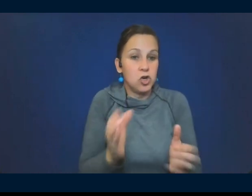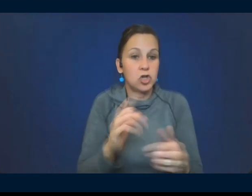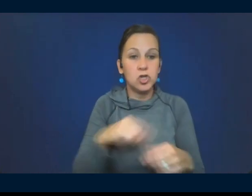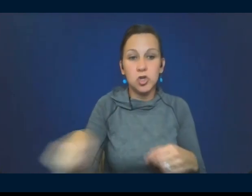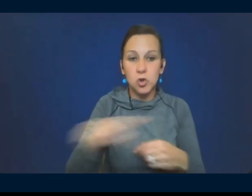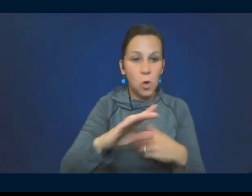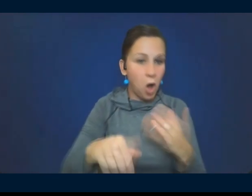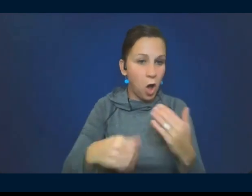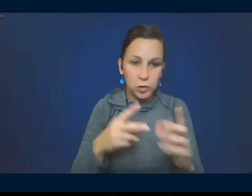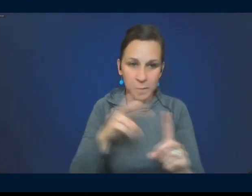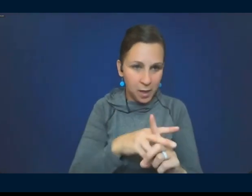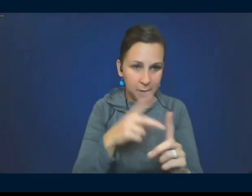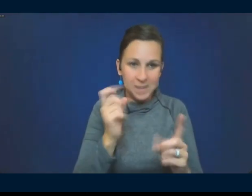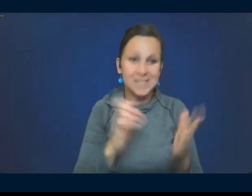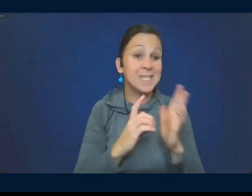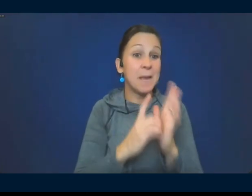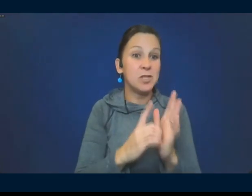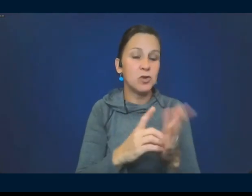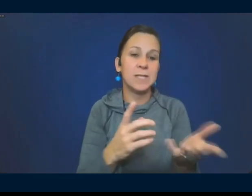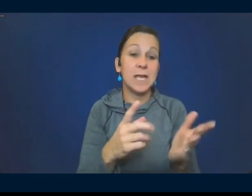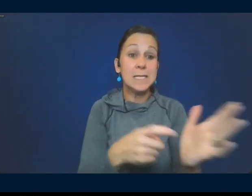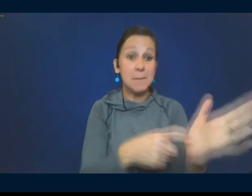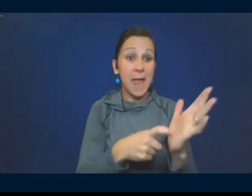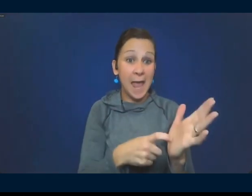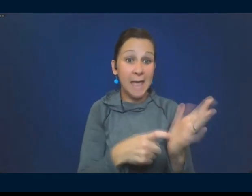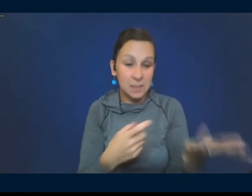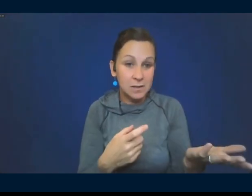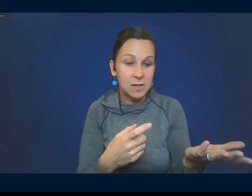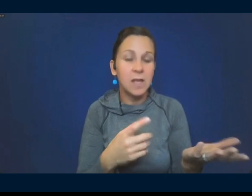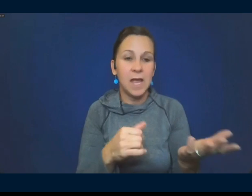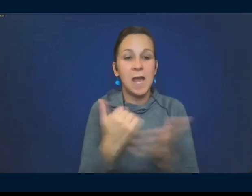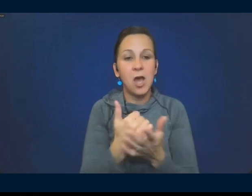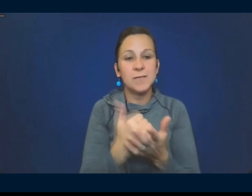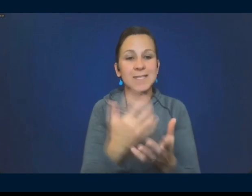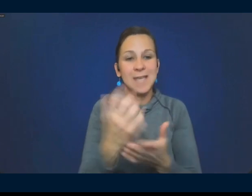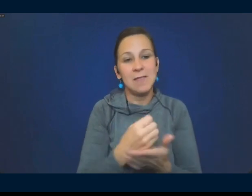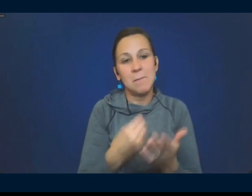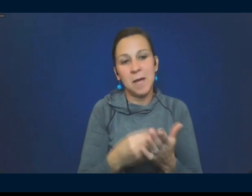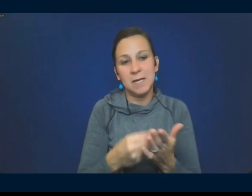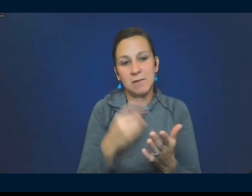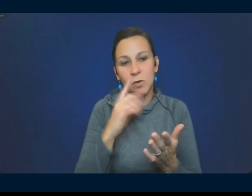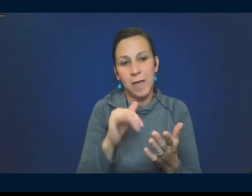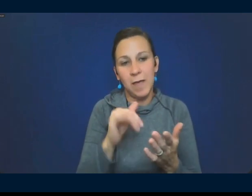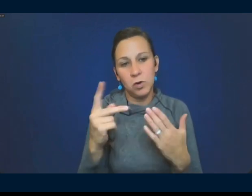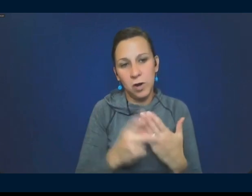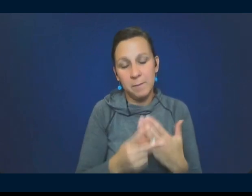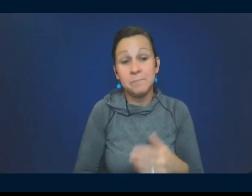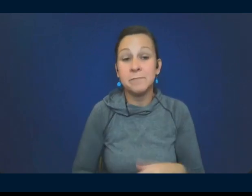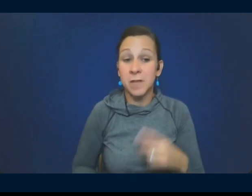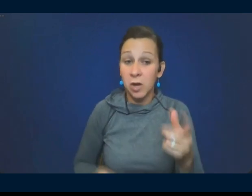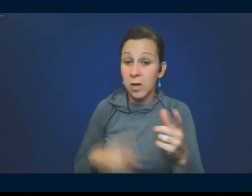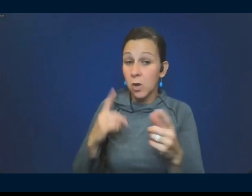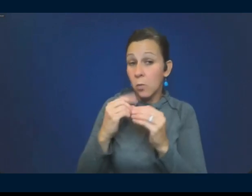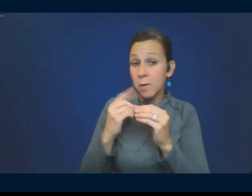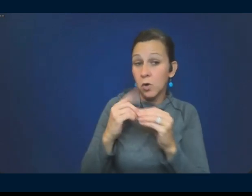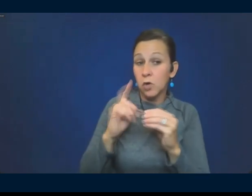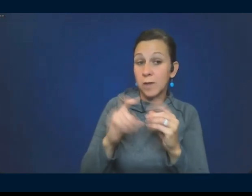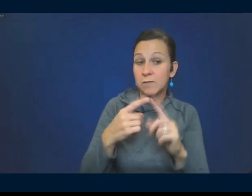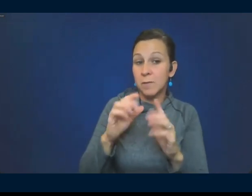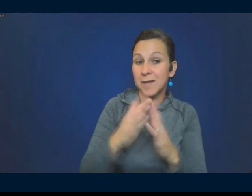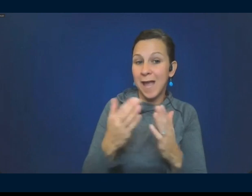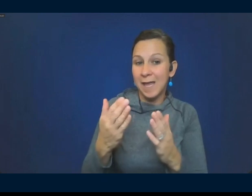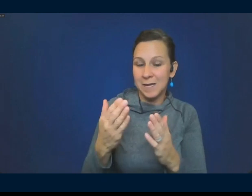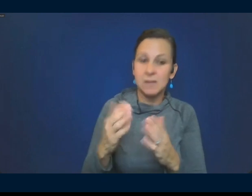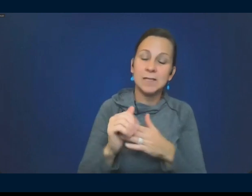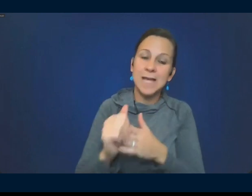because that demonstrates demand that enables us to go and raise the money to help you. Great. We'll do one more question from Guidebook and then we'll turn it to